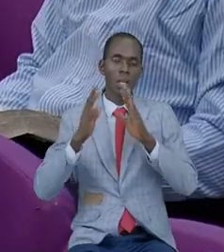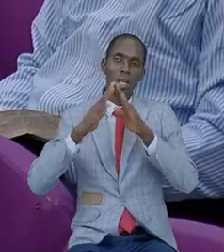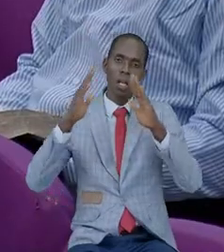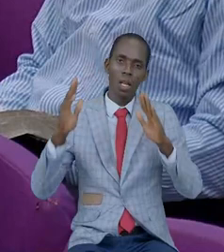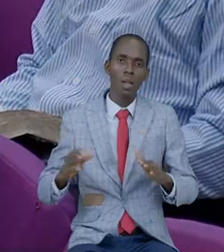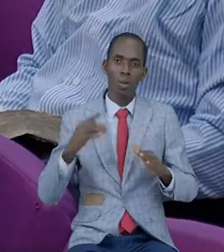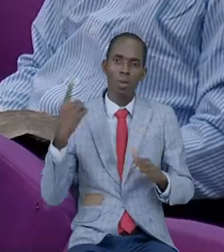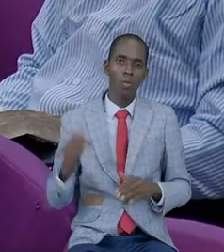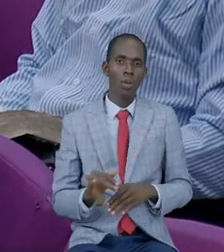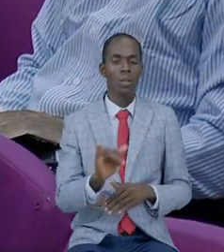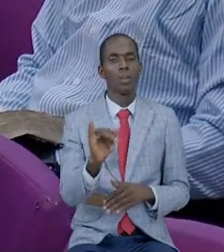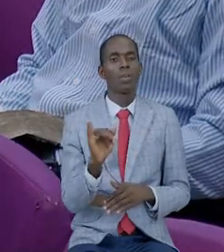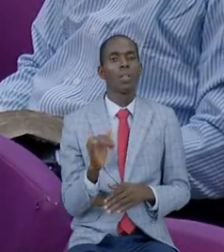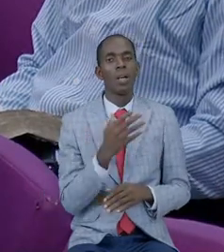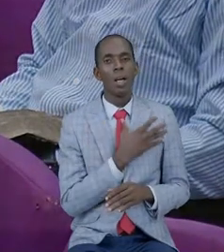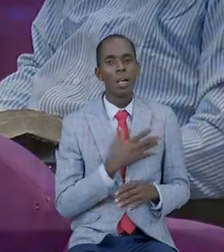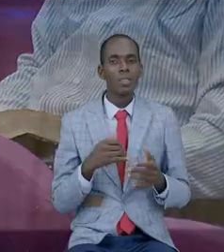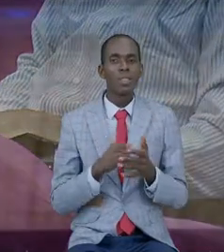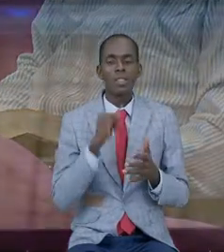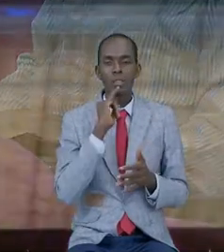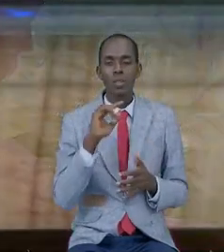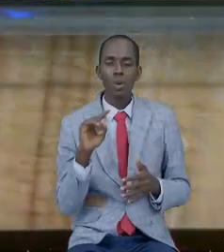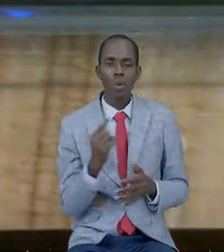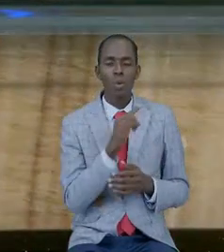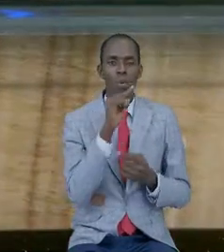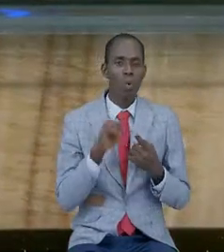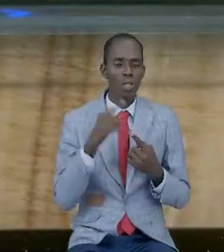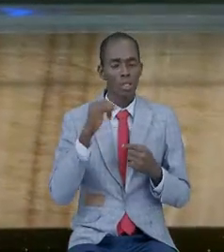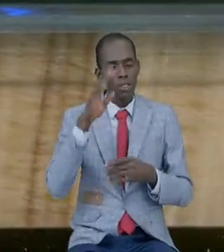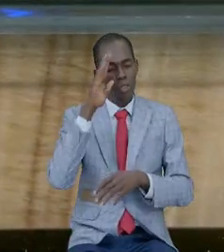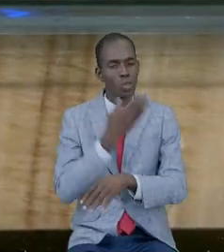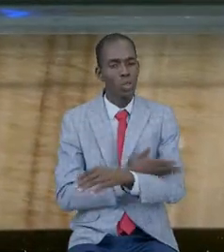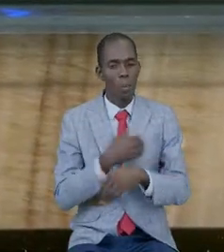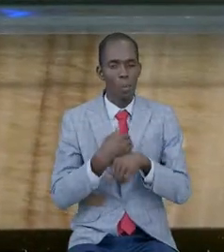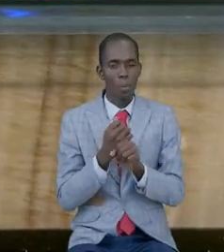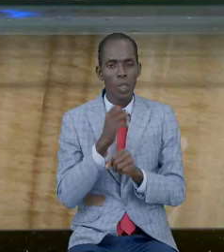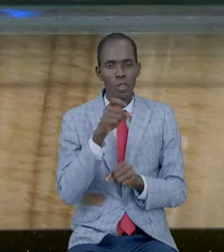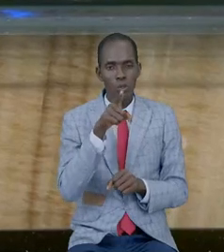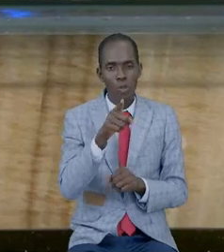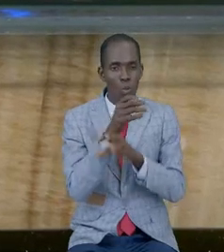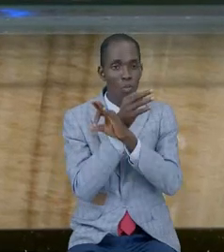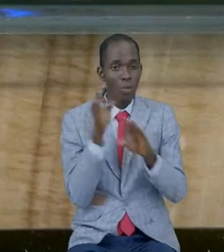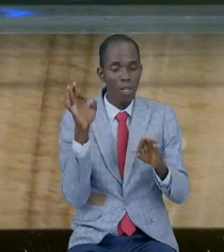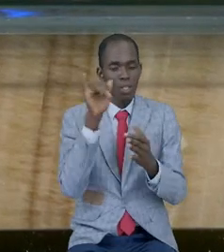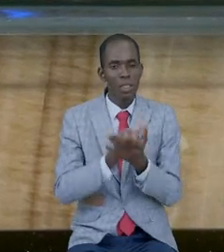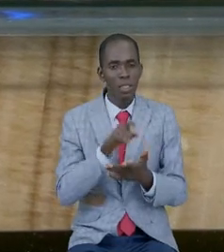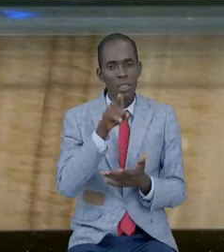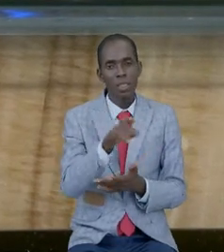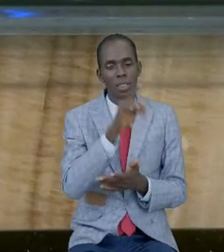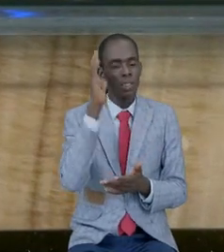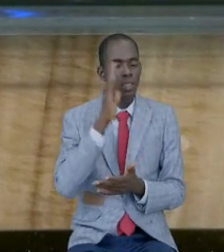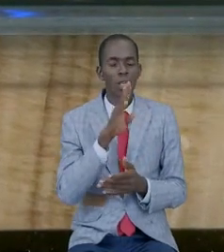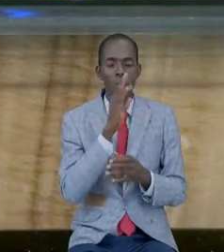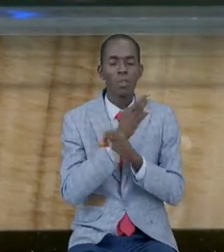forever and it is only when the sun shall make you free that you shall be free